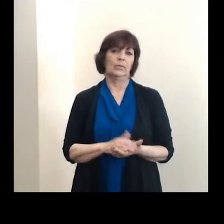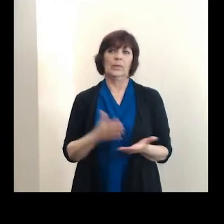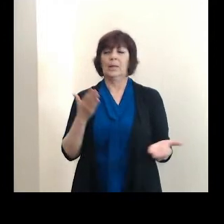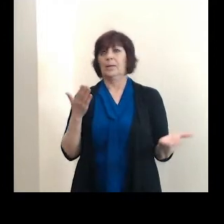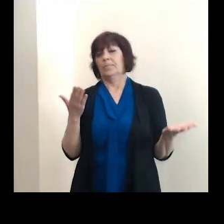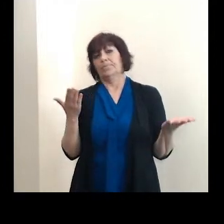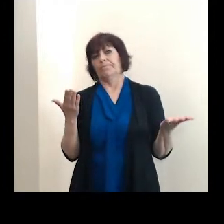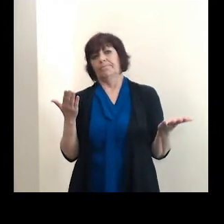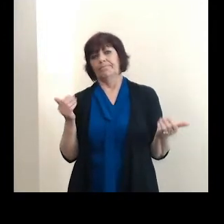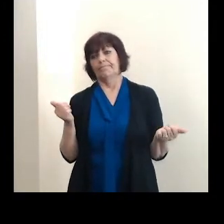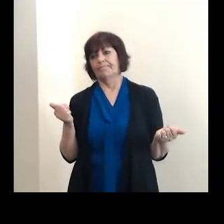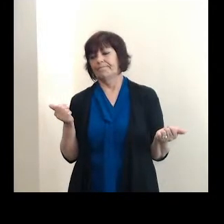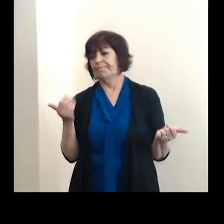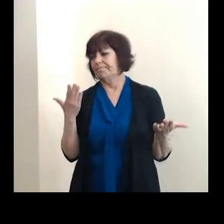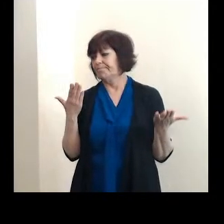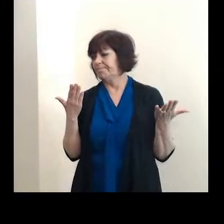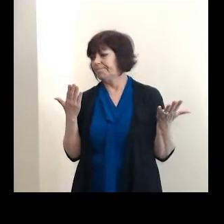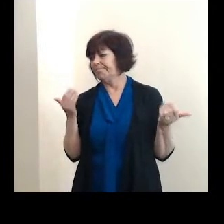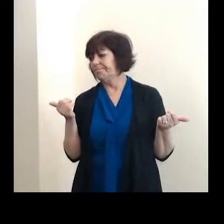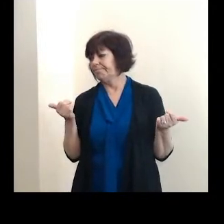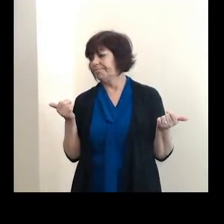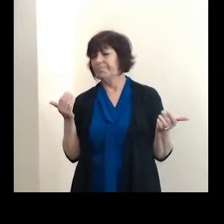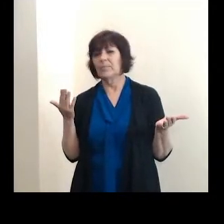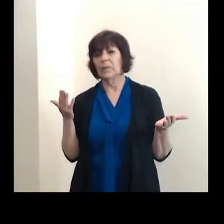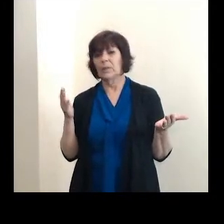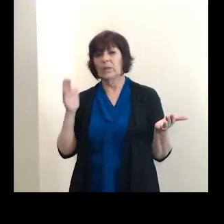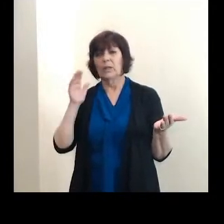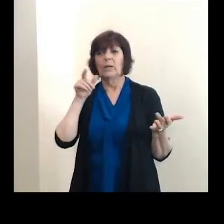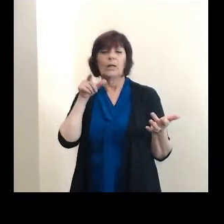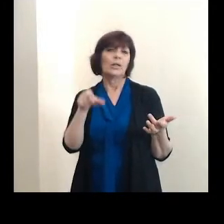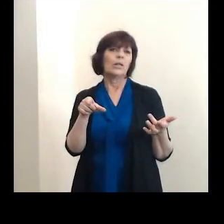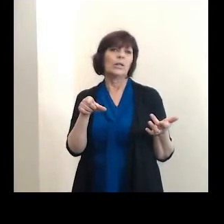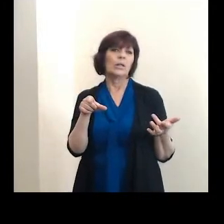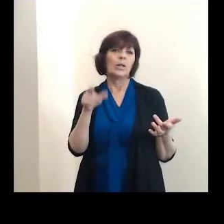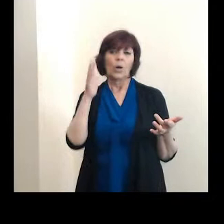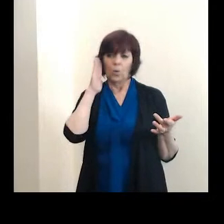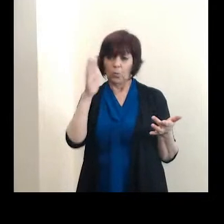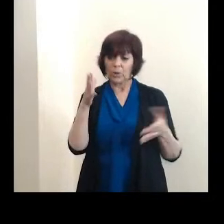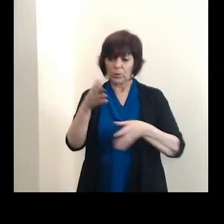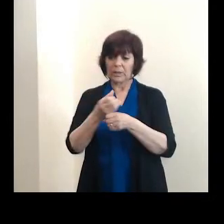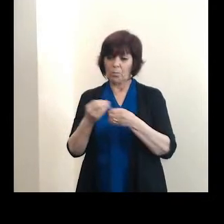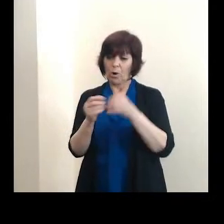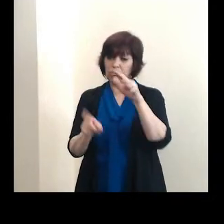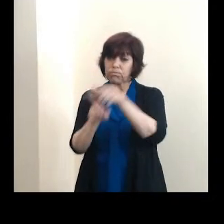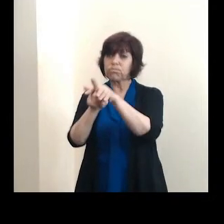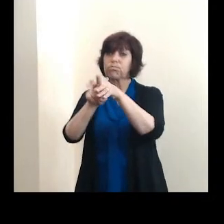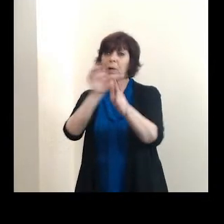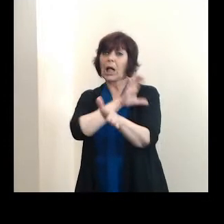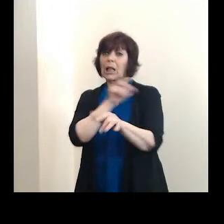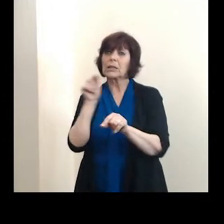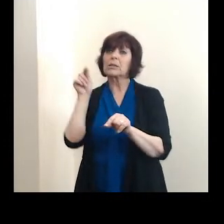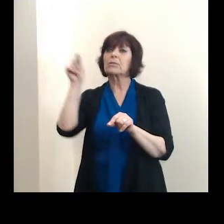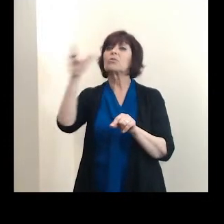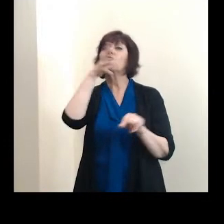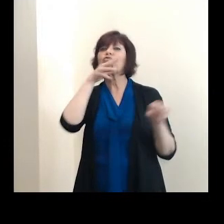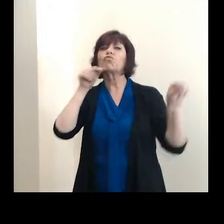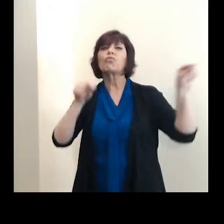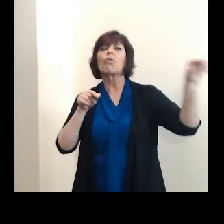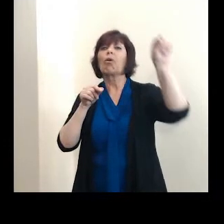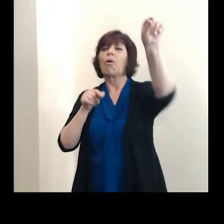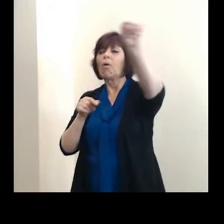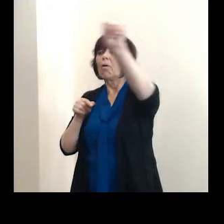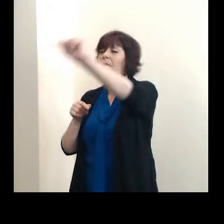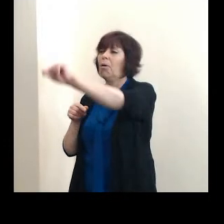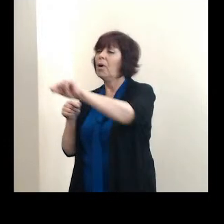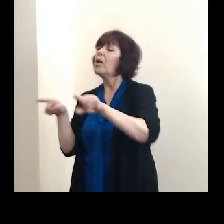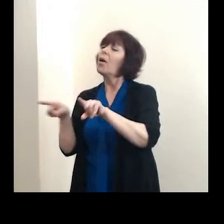city or another community. Will we see more pop-up clinics out that way? And to that same point, I wonder too,